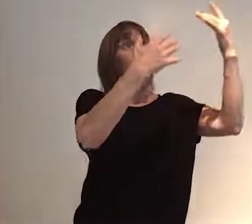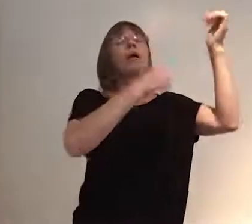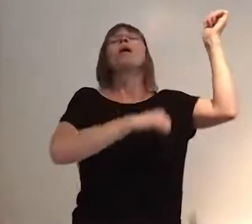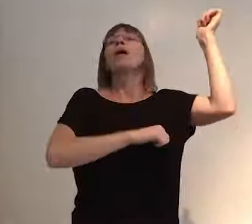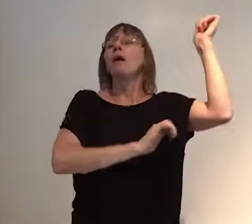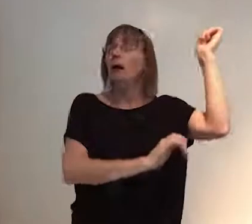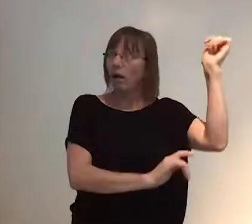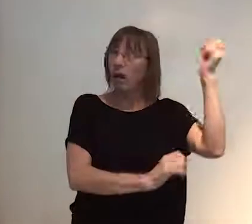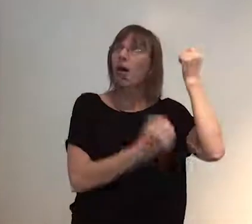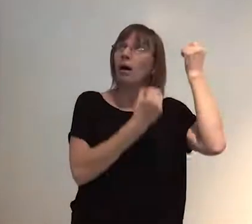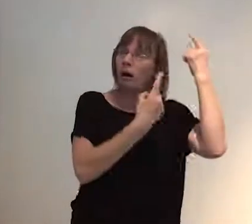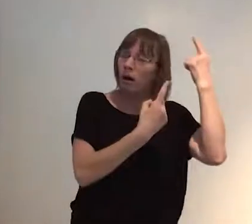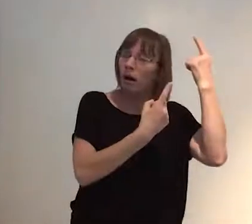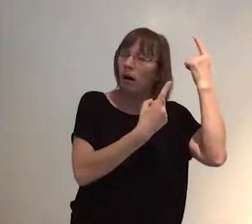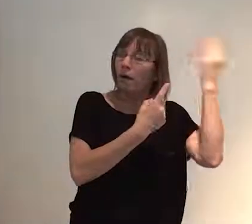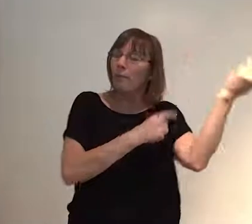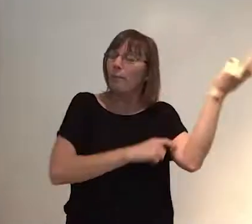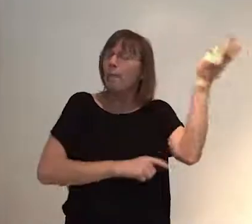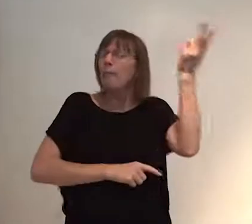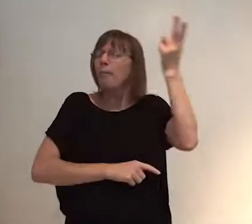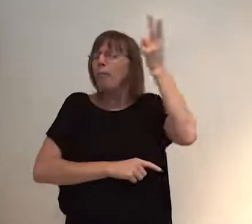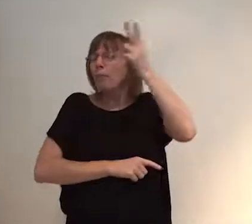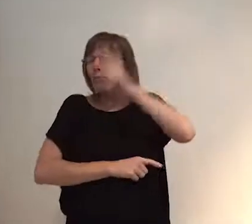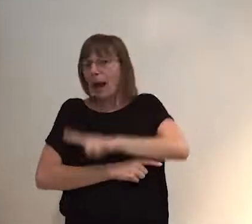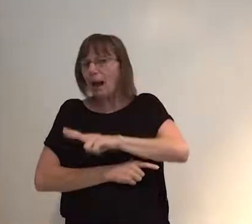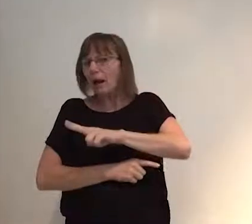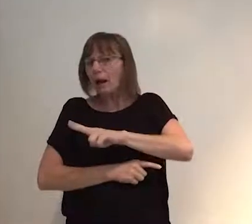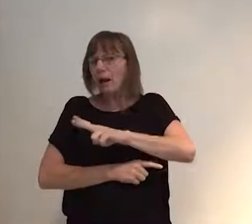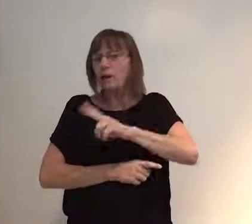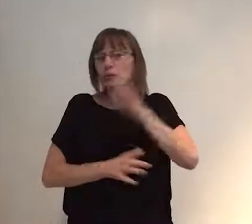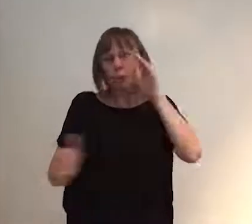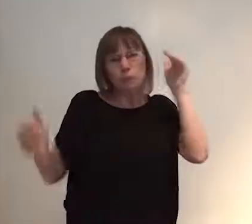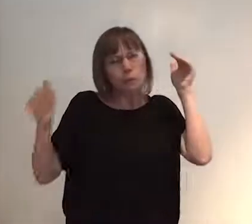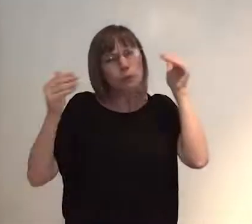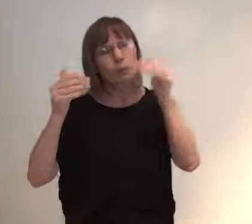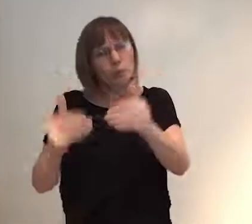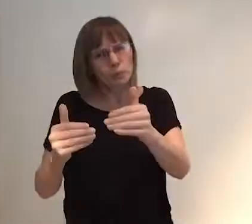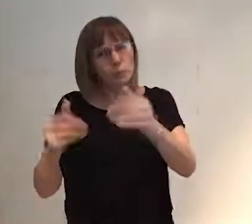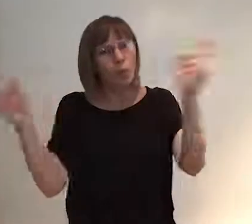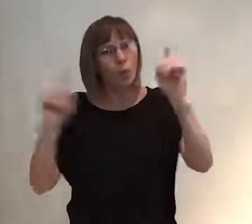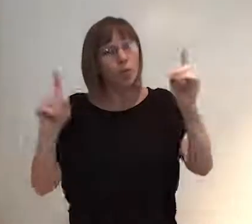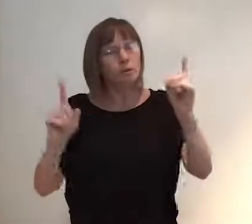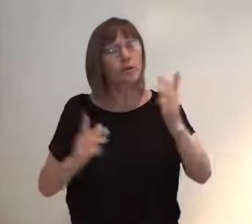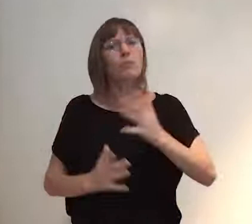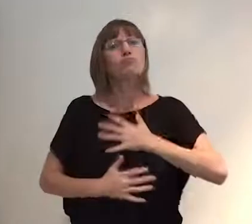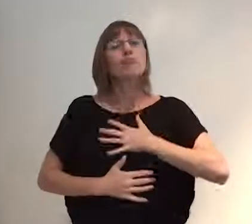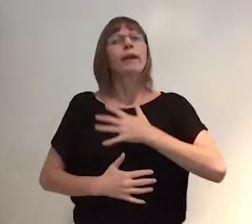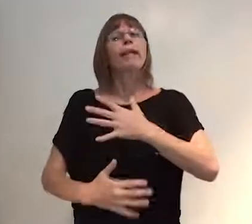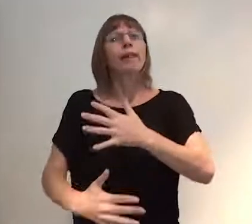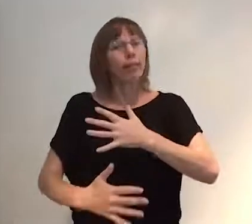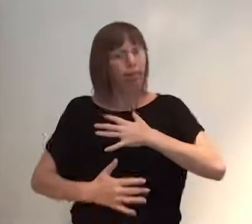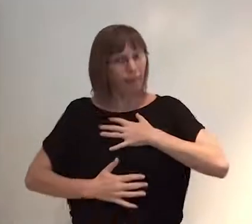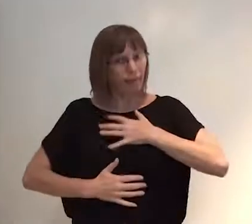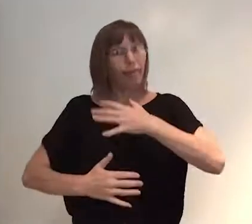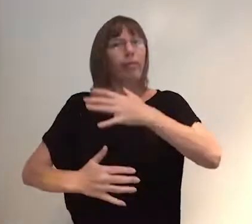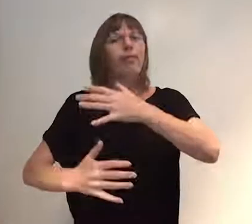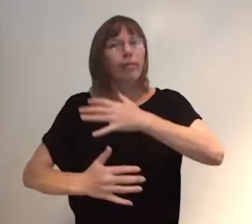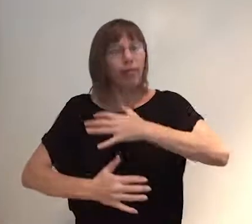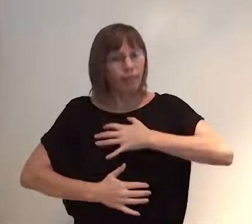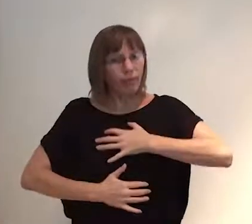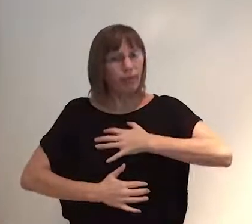just acknowledge it when it does happen and then come back to giving all your focus to your breathing.